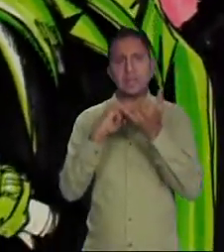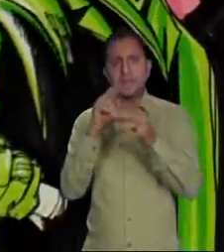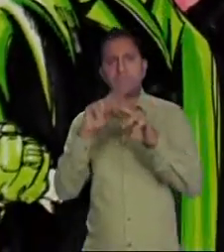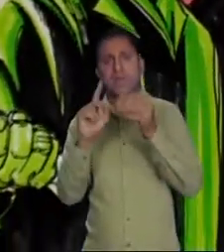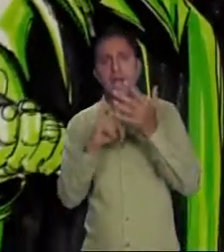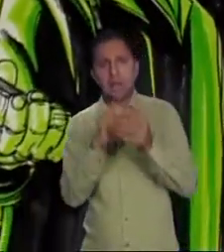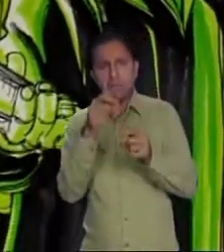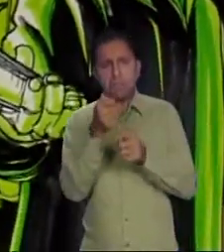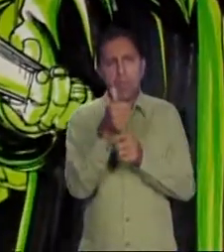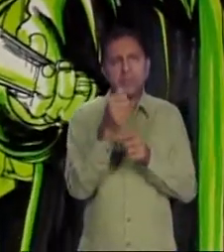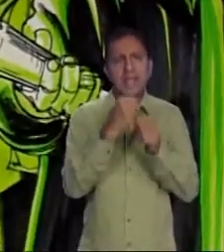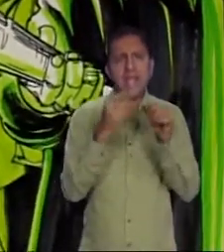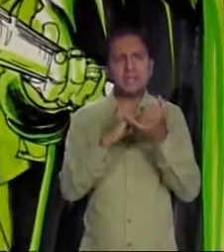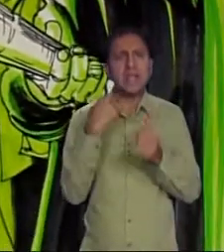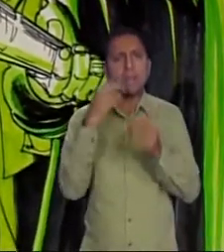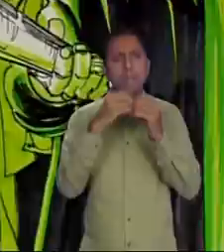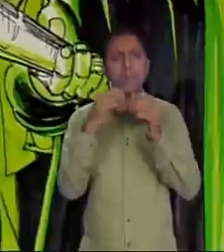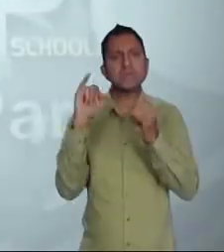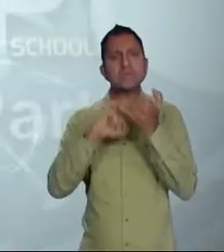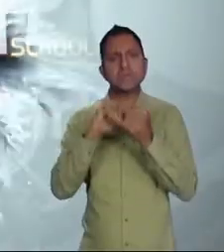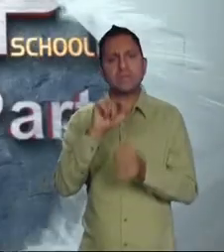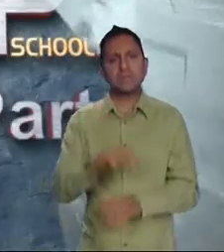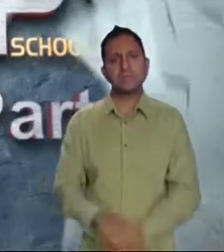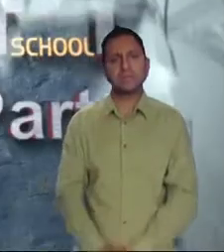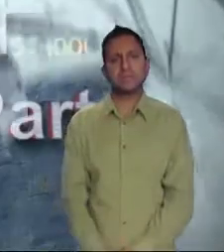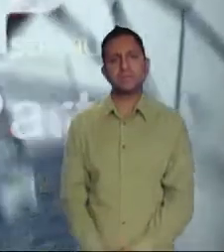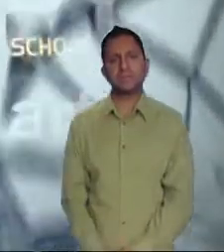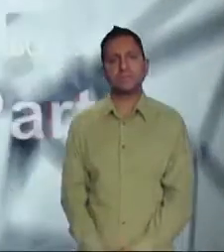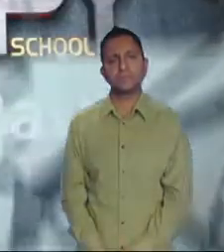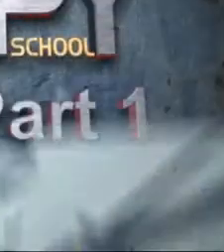poison gas gun killer Bogdan Stushinsky.